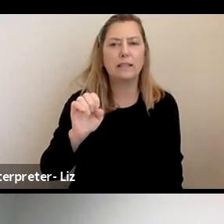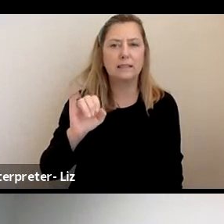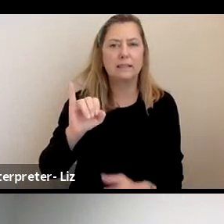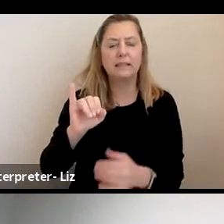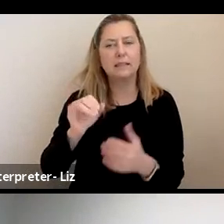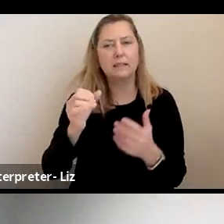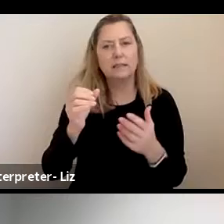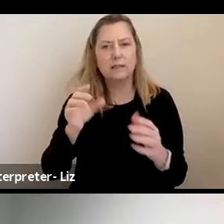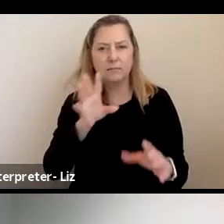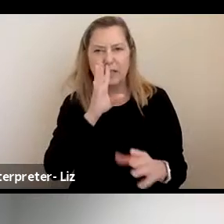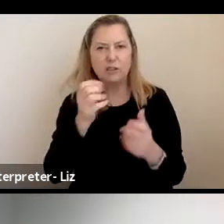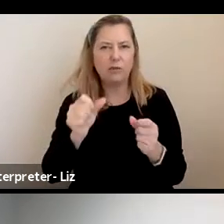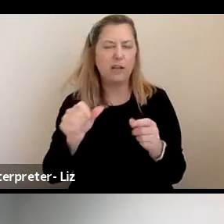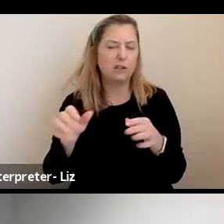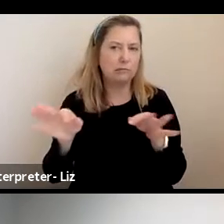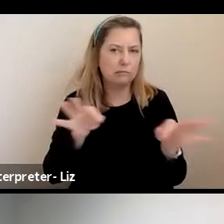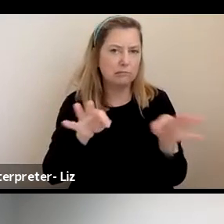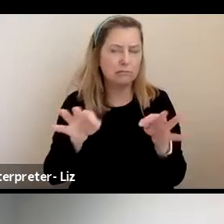if we can,